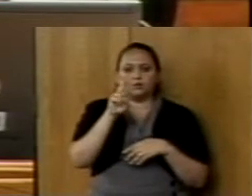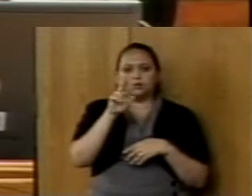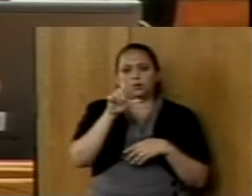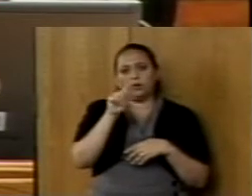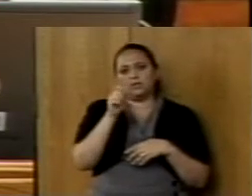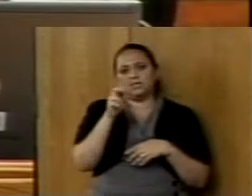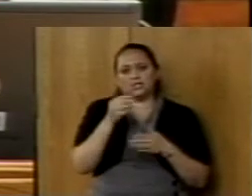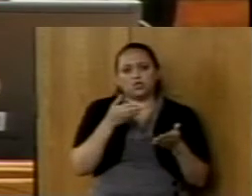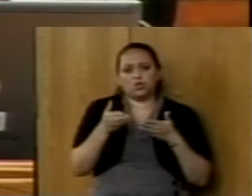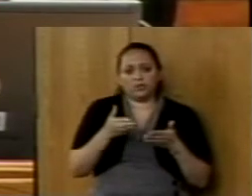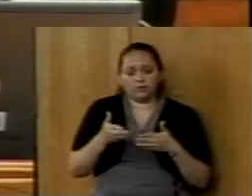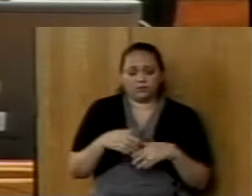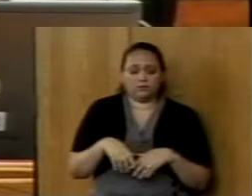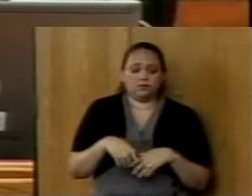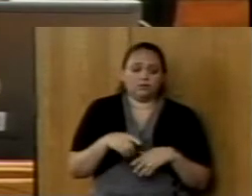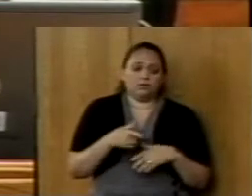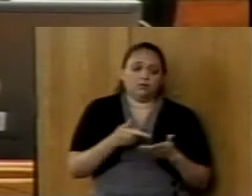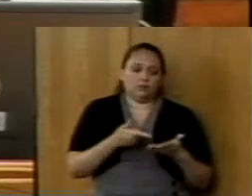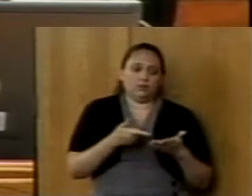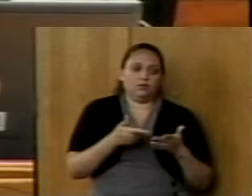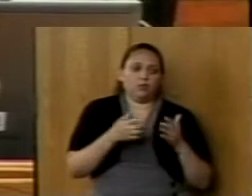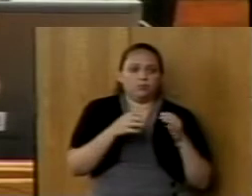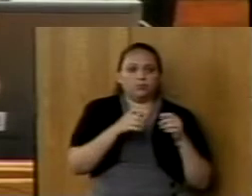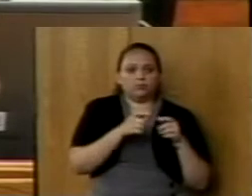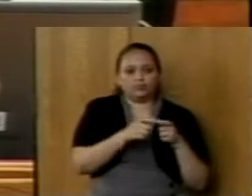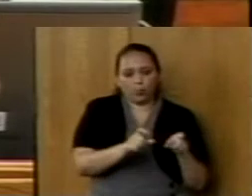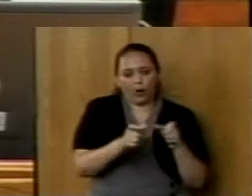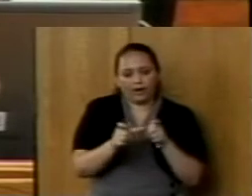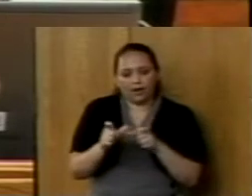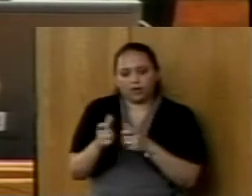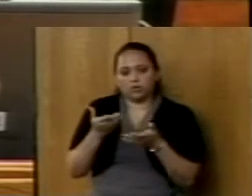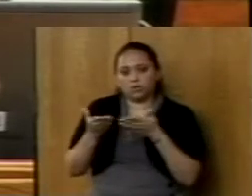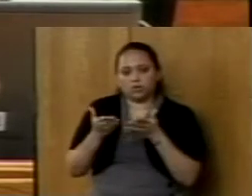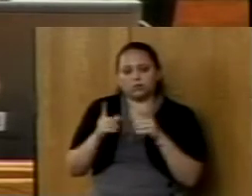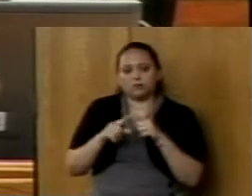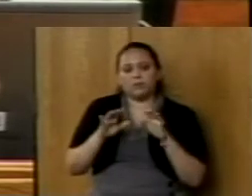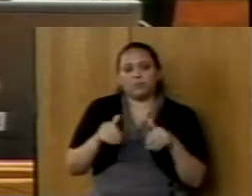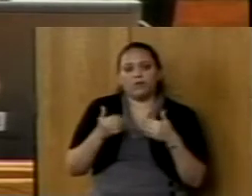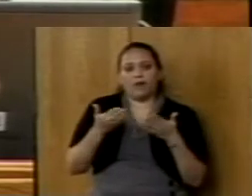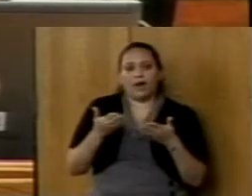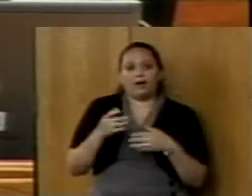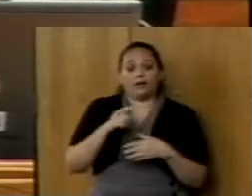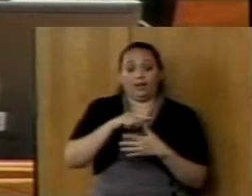contractor's cost breakdown of services to be provided. And this